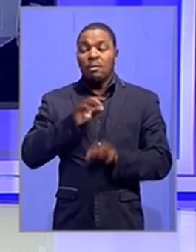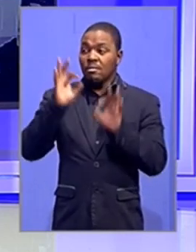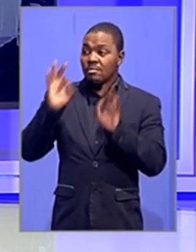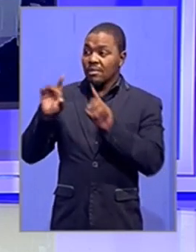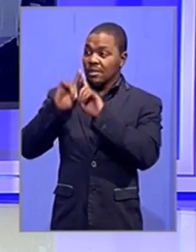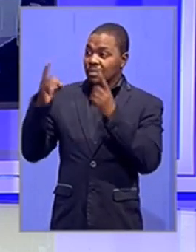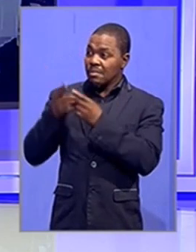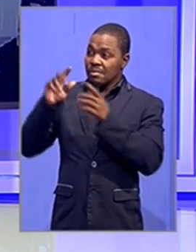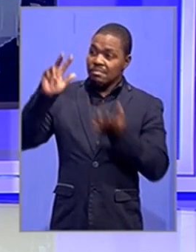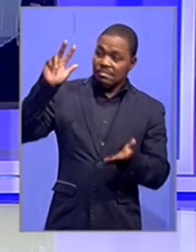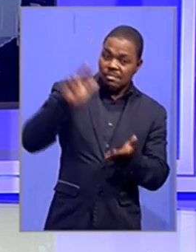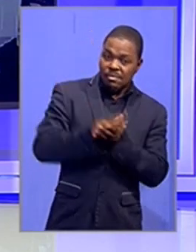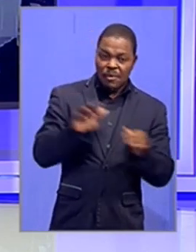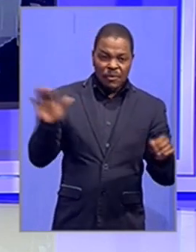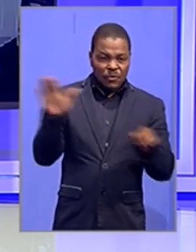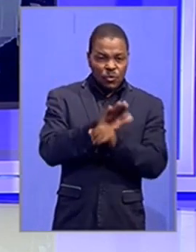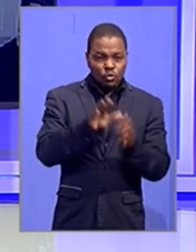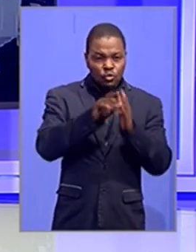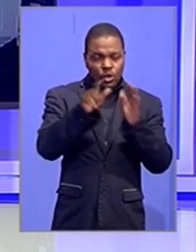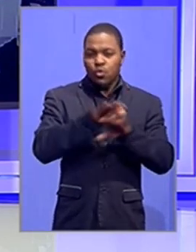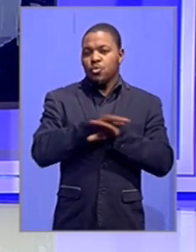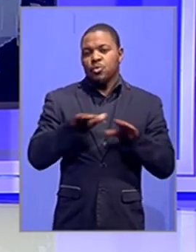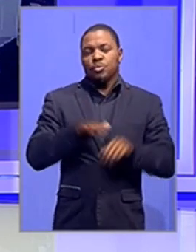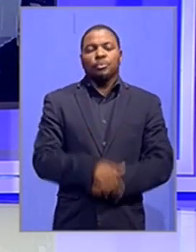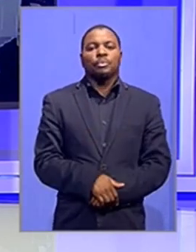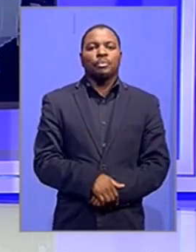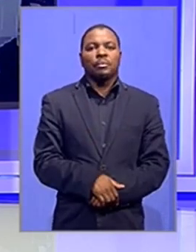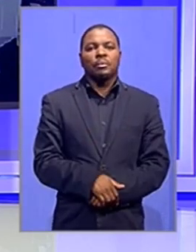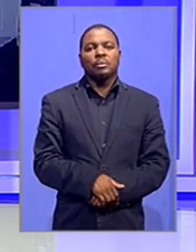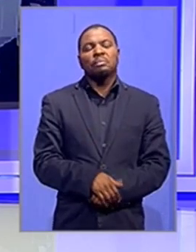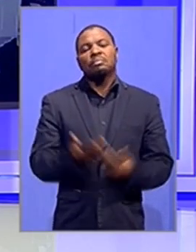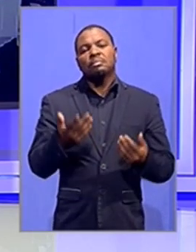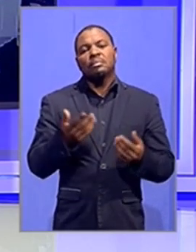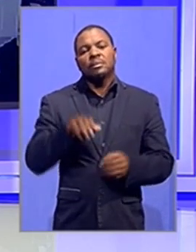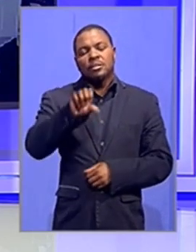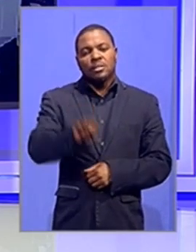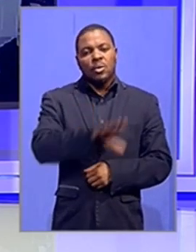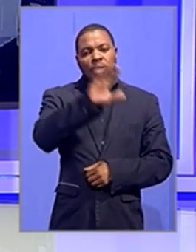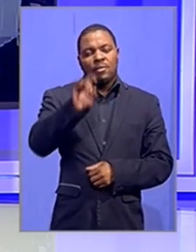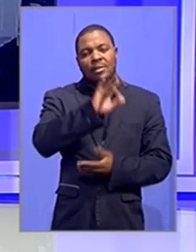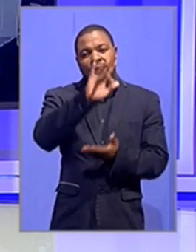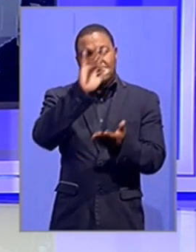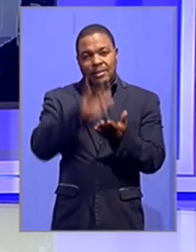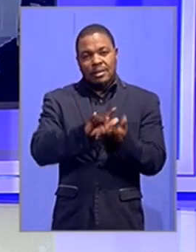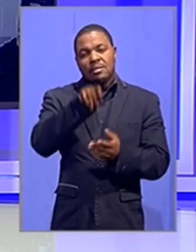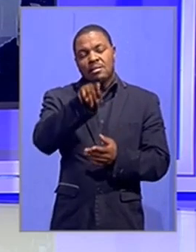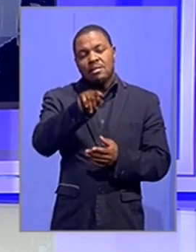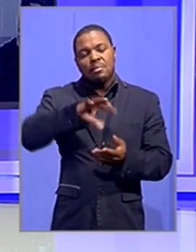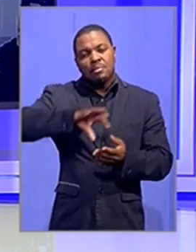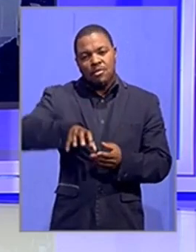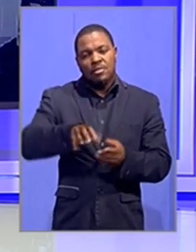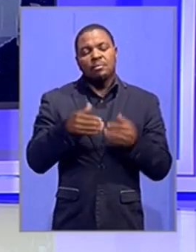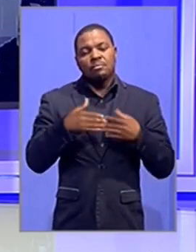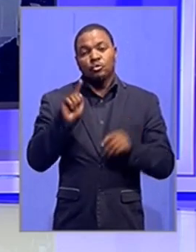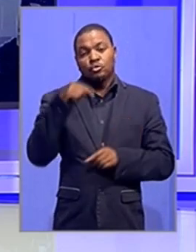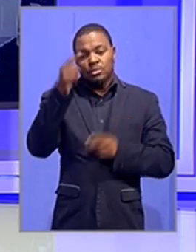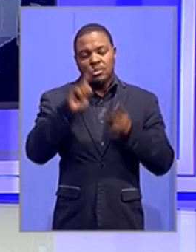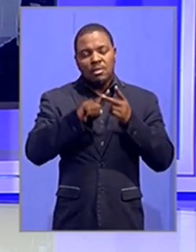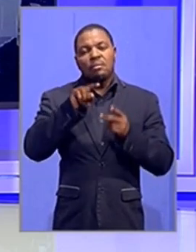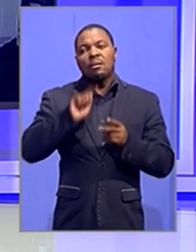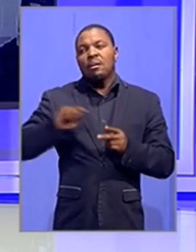tetla ya go letla barutwana ba bantsi mo diphaposing. Dikolo tse di mo gare ga naga di bulwa ka moso fa tse di kwa mabopong di bulwa beke e tlang ka